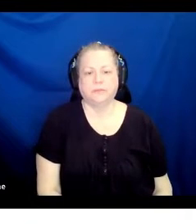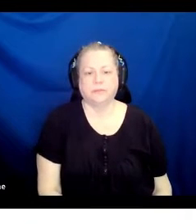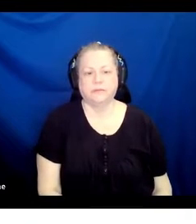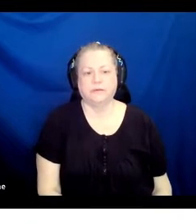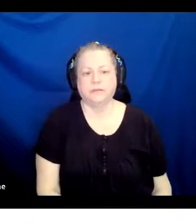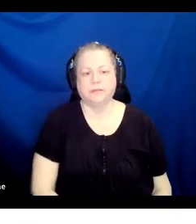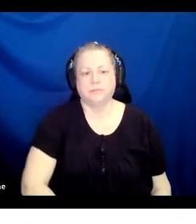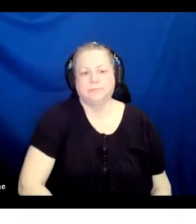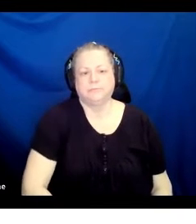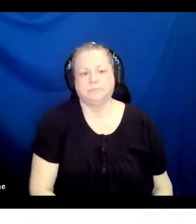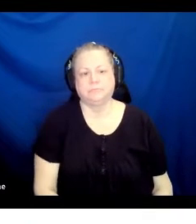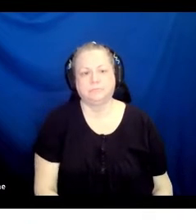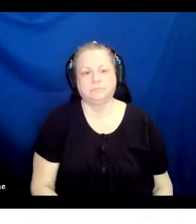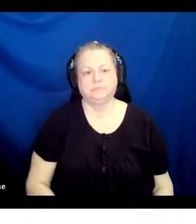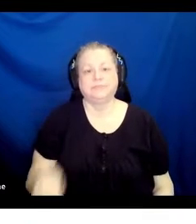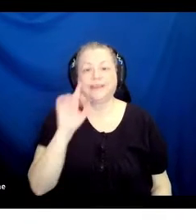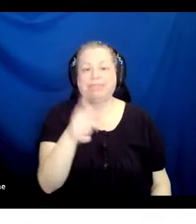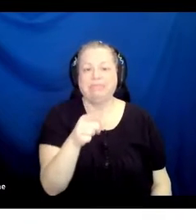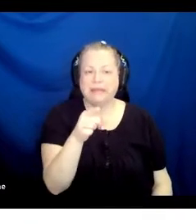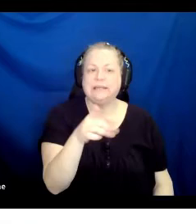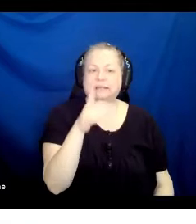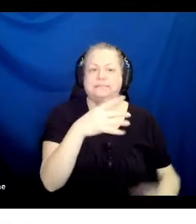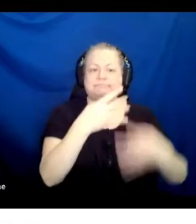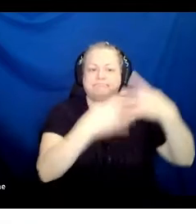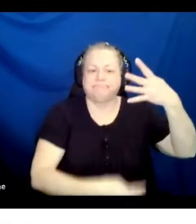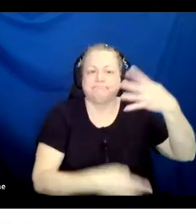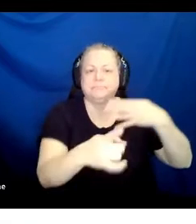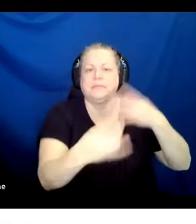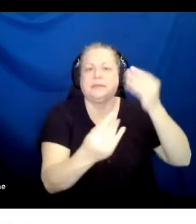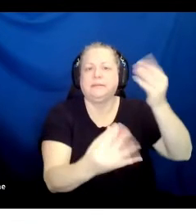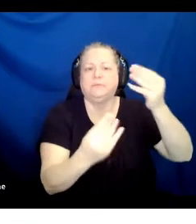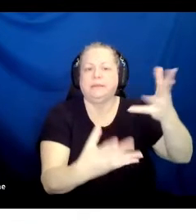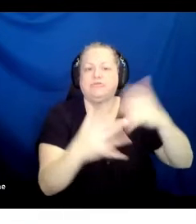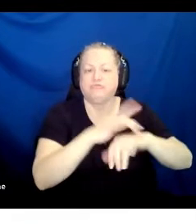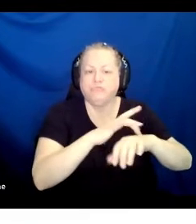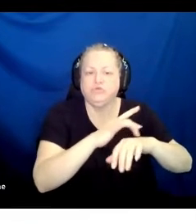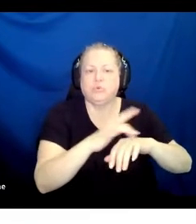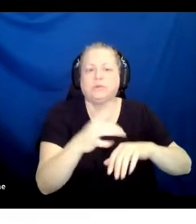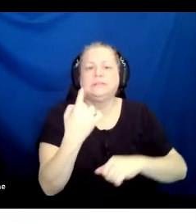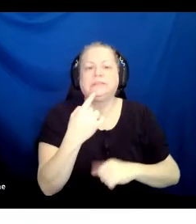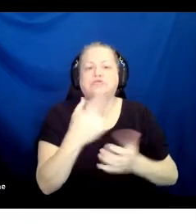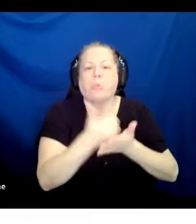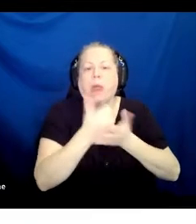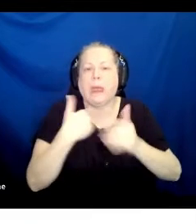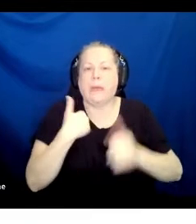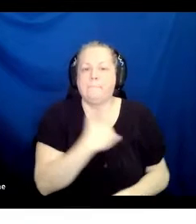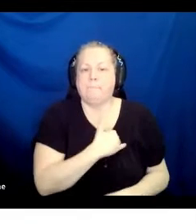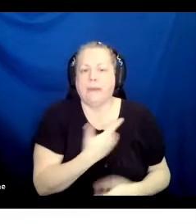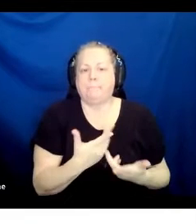Okay, great. And this is the slide that lists the resources that exist to help members with